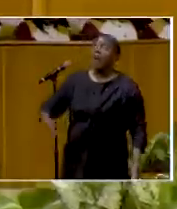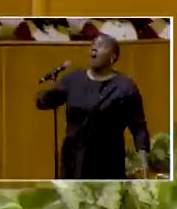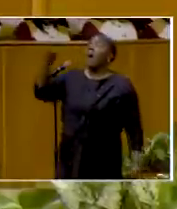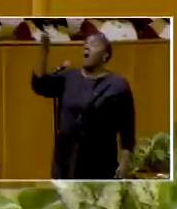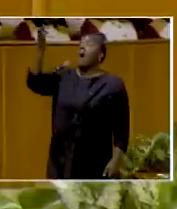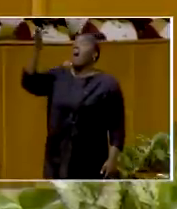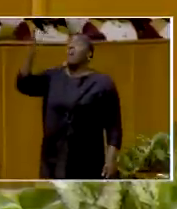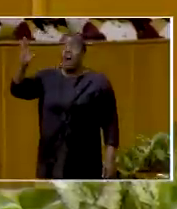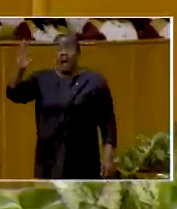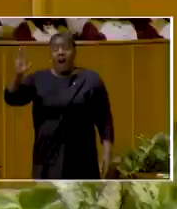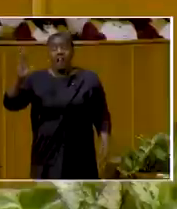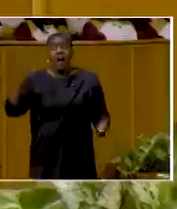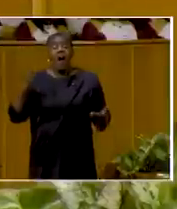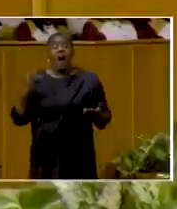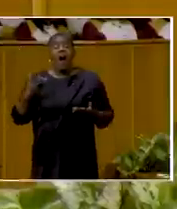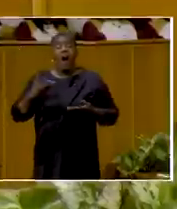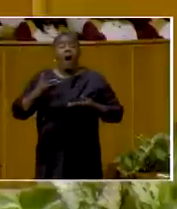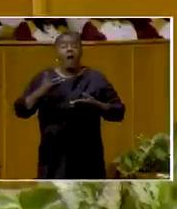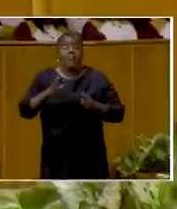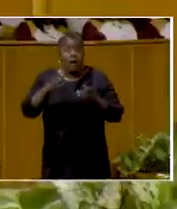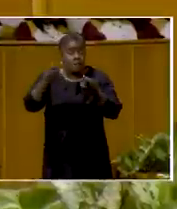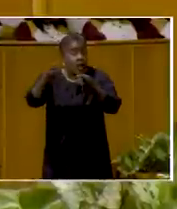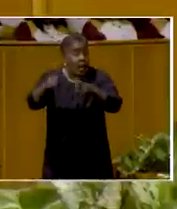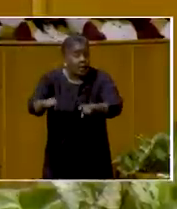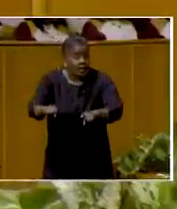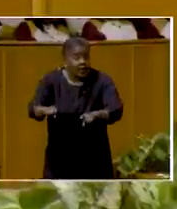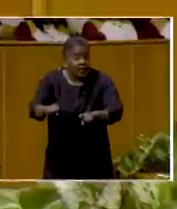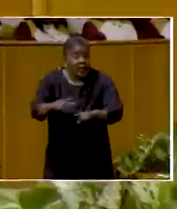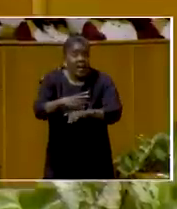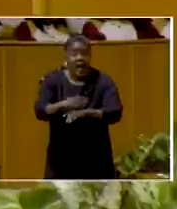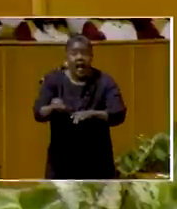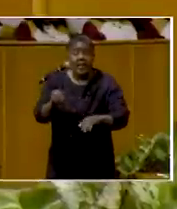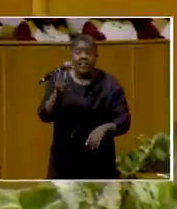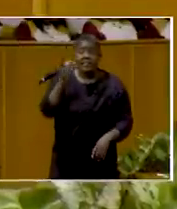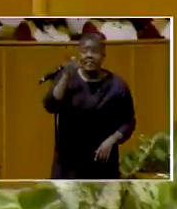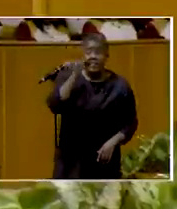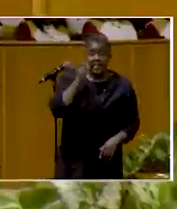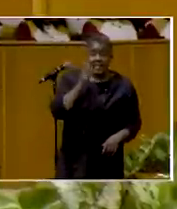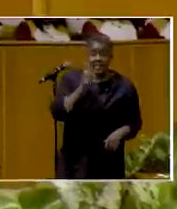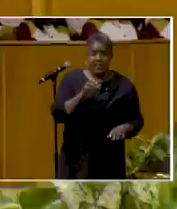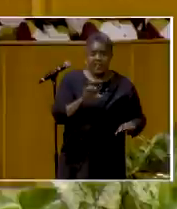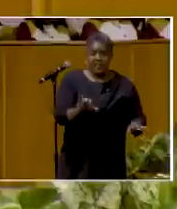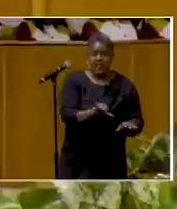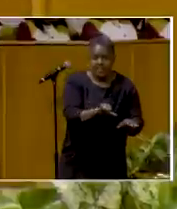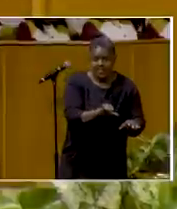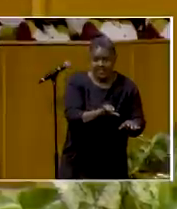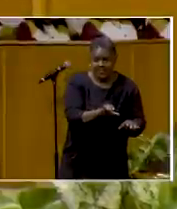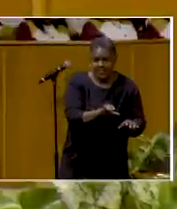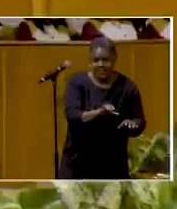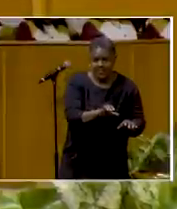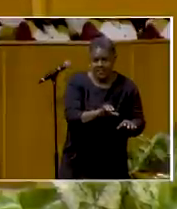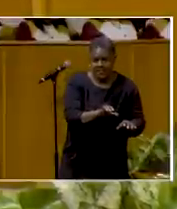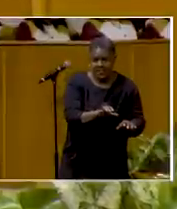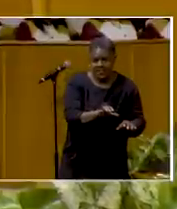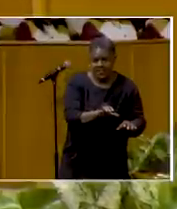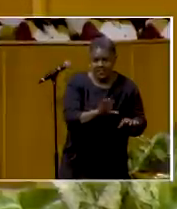God allows it and Satan performs it.